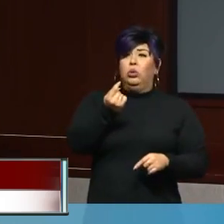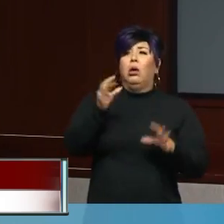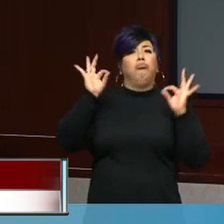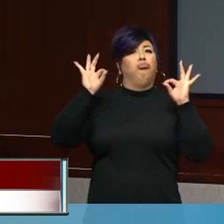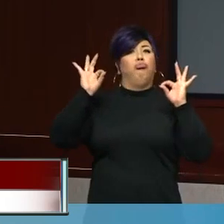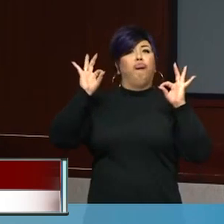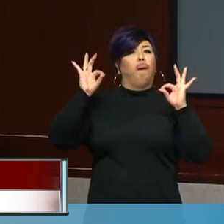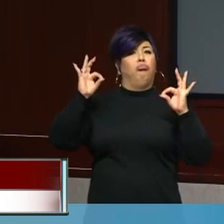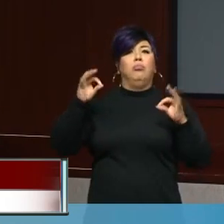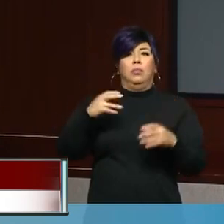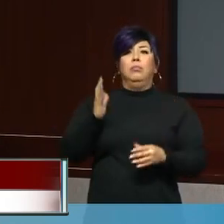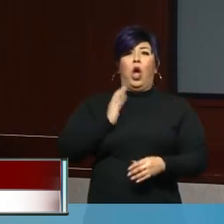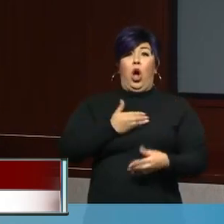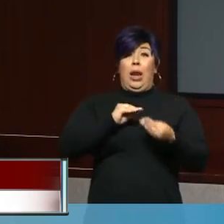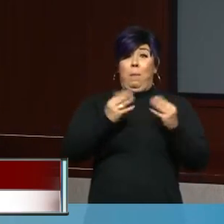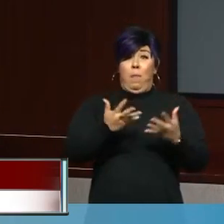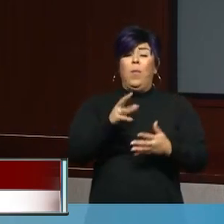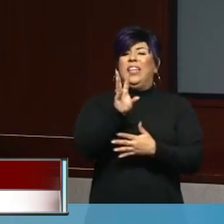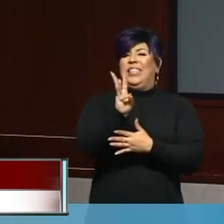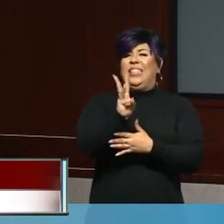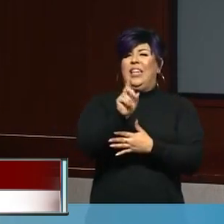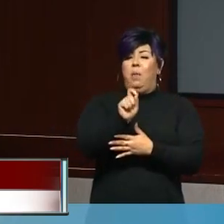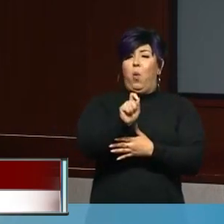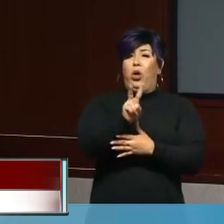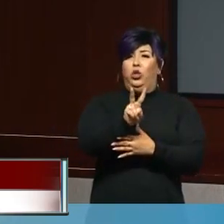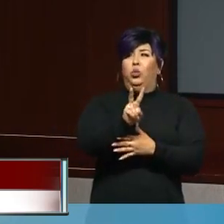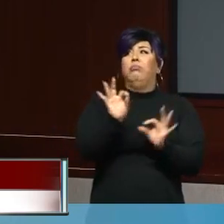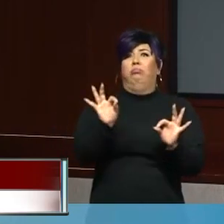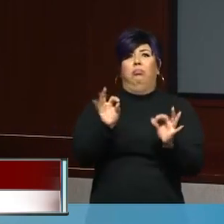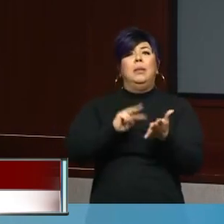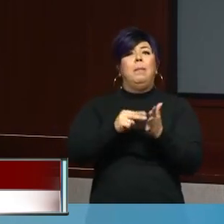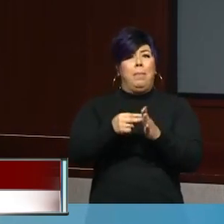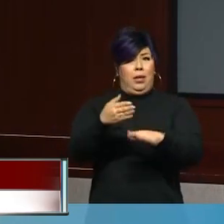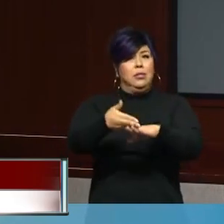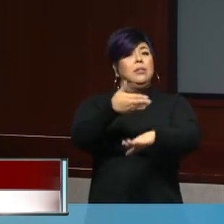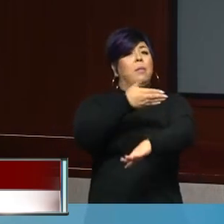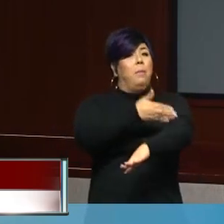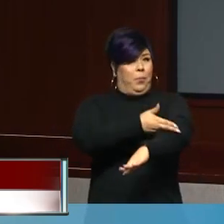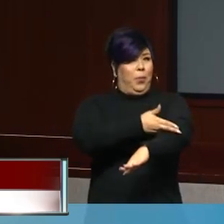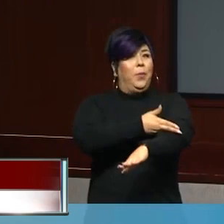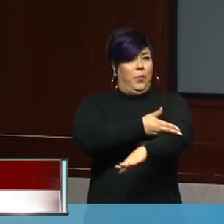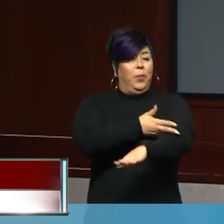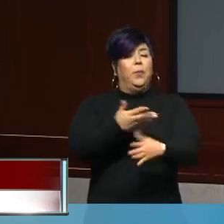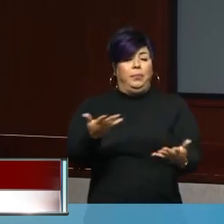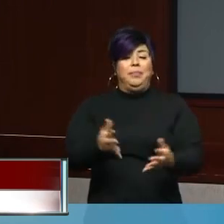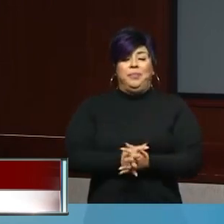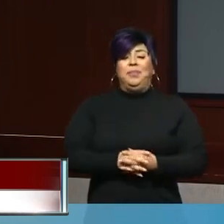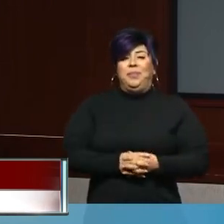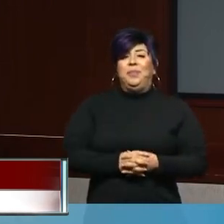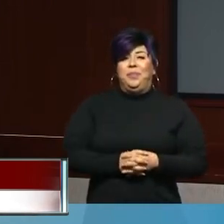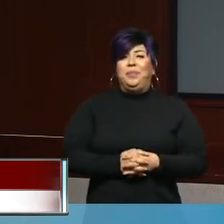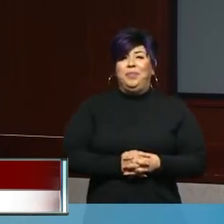that metric at 6.2%. So we are seeing improvement in these lowest quartiles.